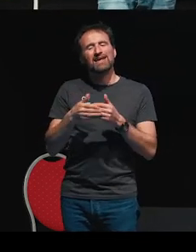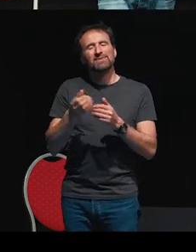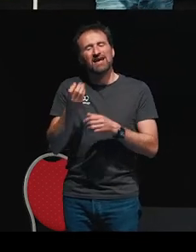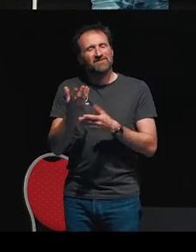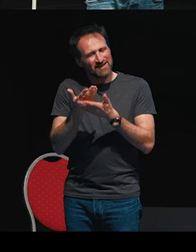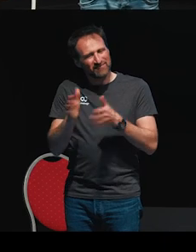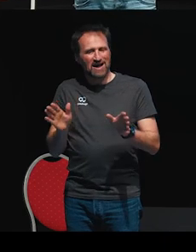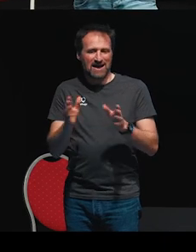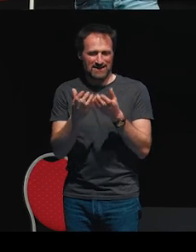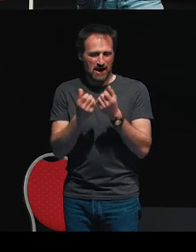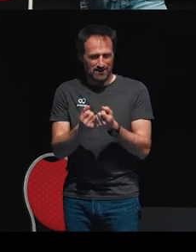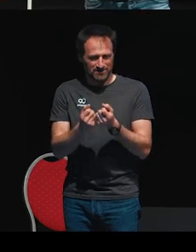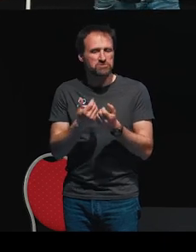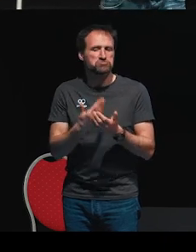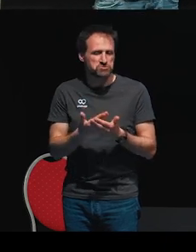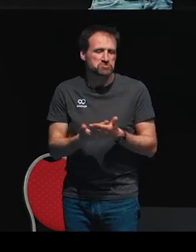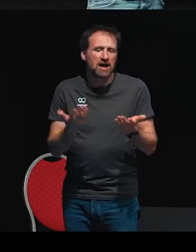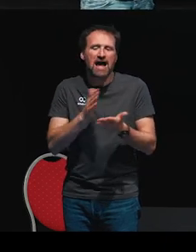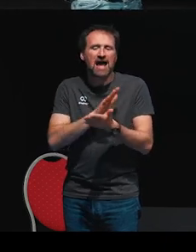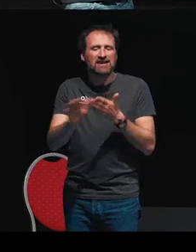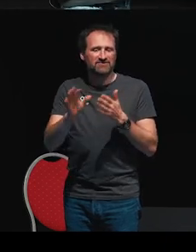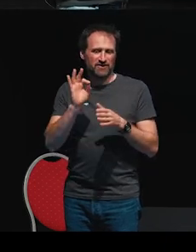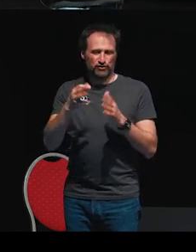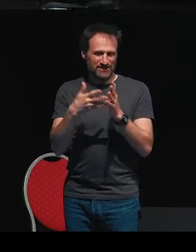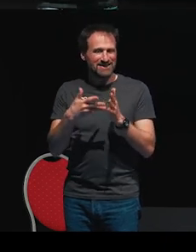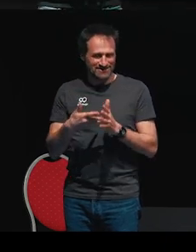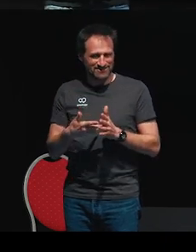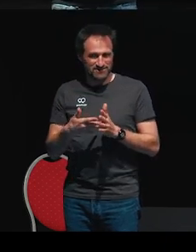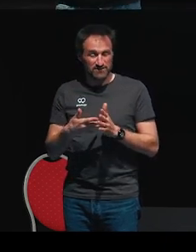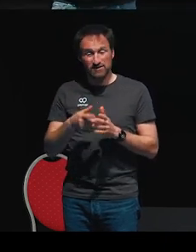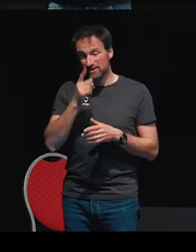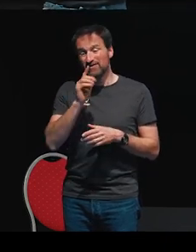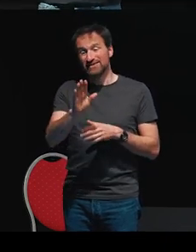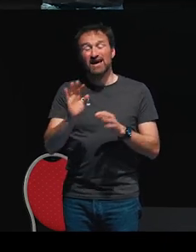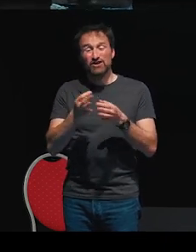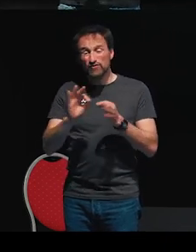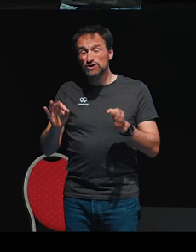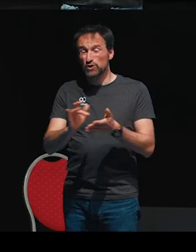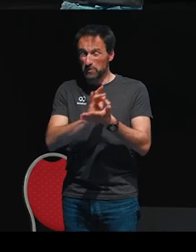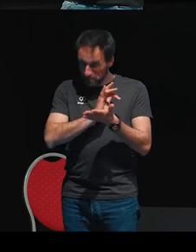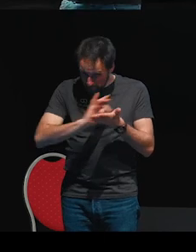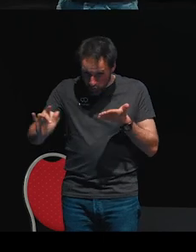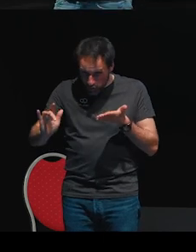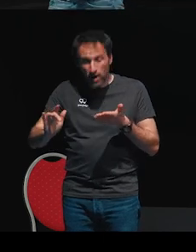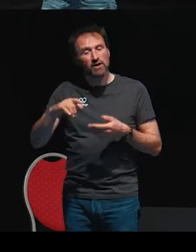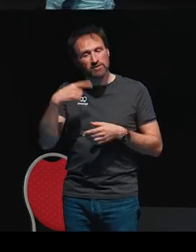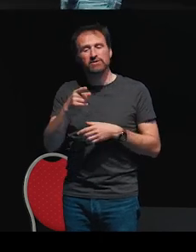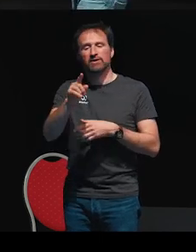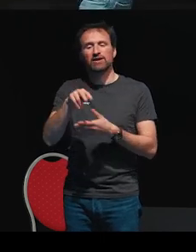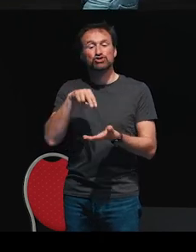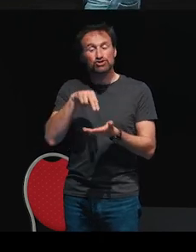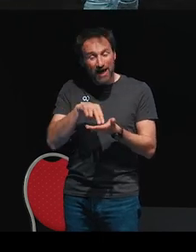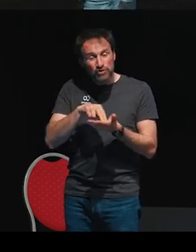very easy to test. Yeah? If you have your functions pure, you can have your state